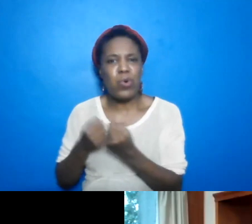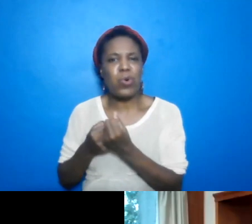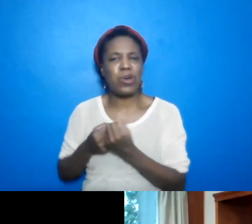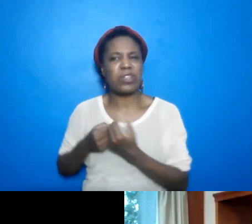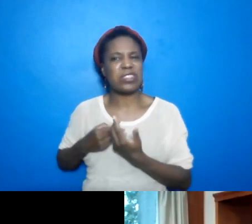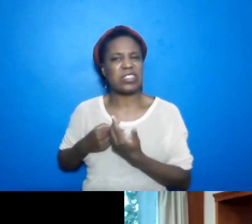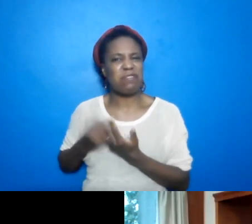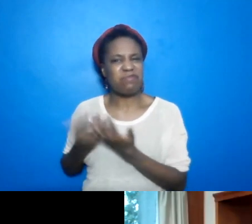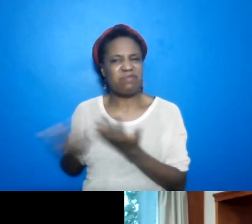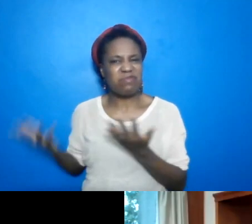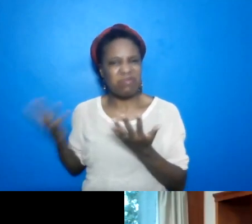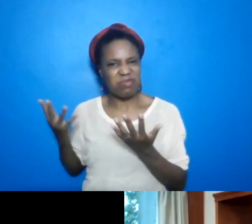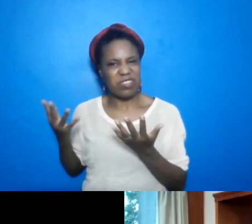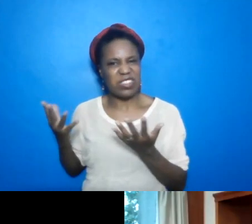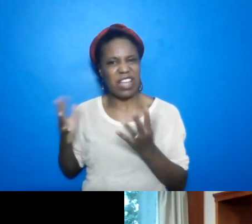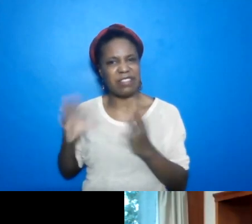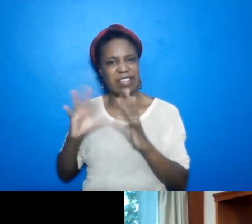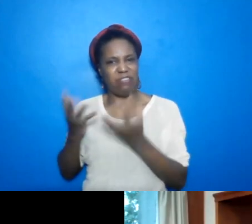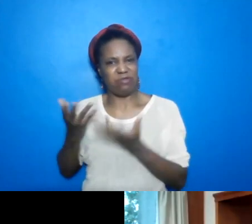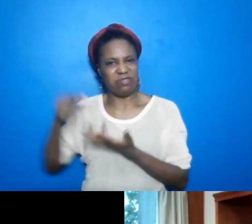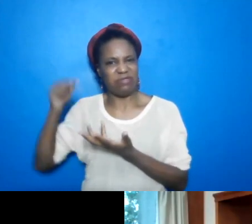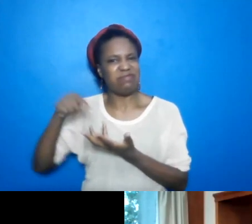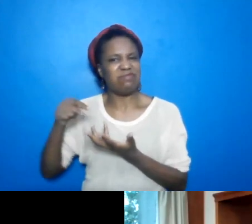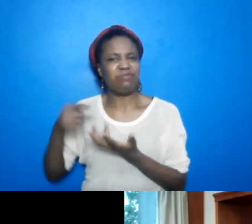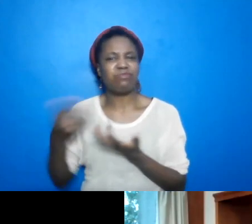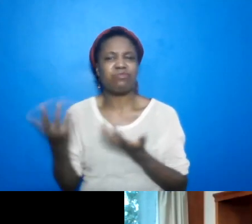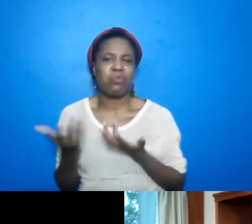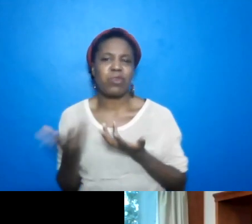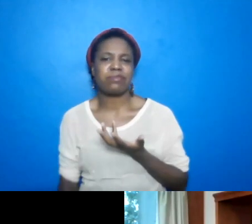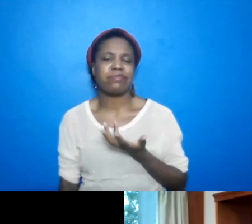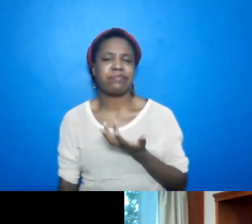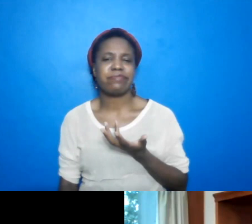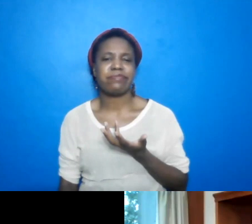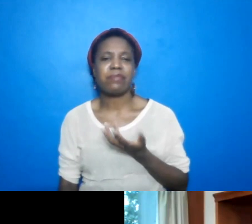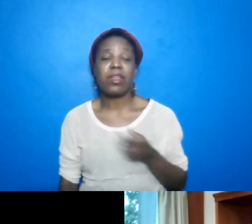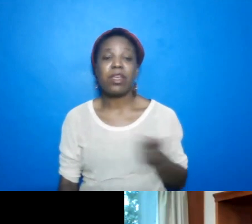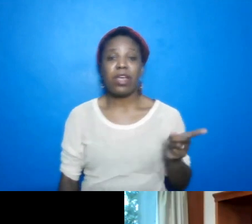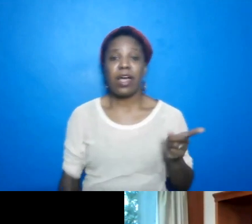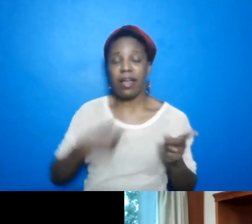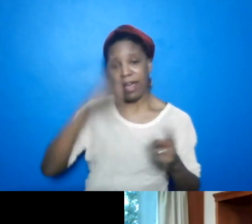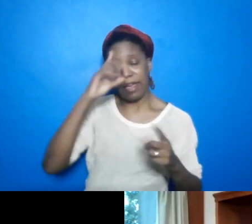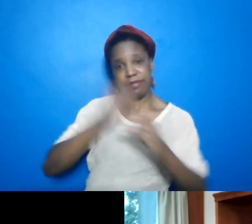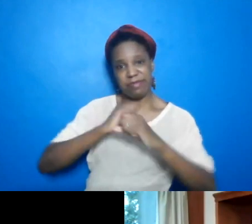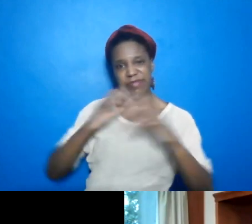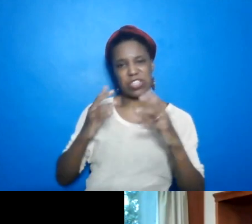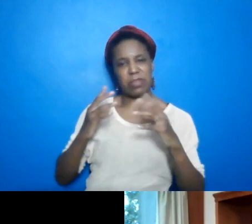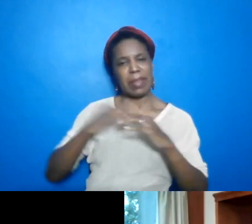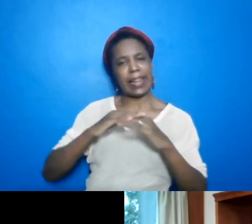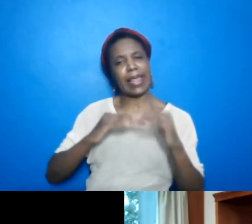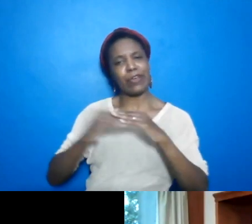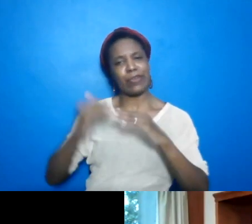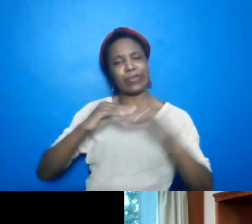be several layers to this, right? So and again, thinking of South Carolina, which has very poor